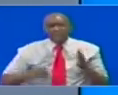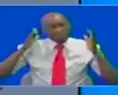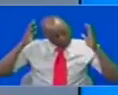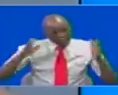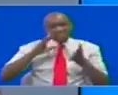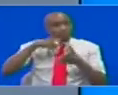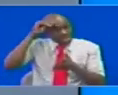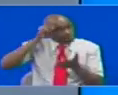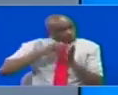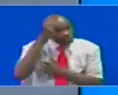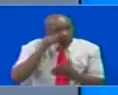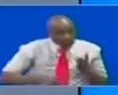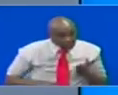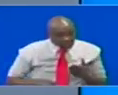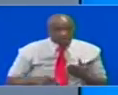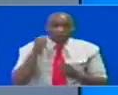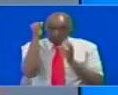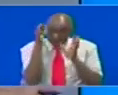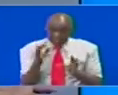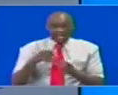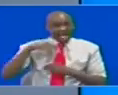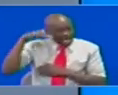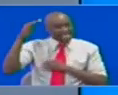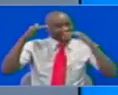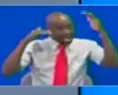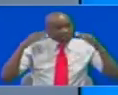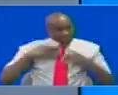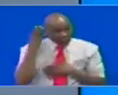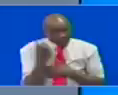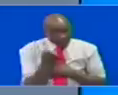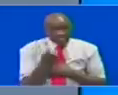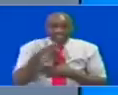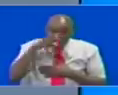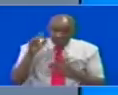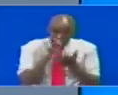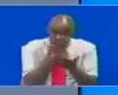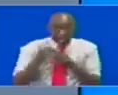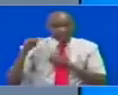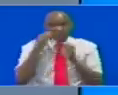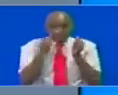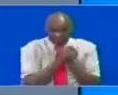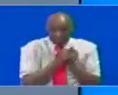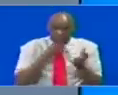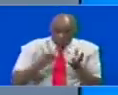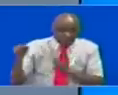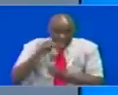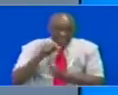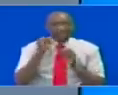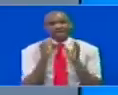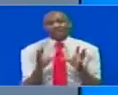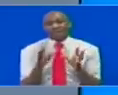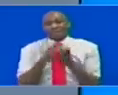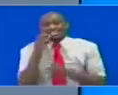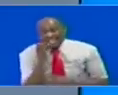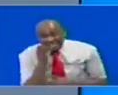lesson out of this incident was that politicians or high-profile individuals should never share a plane or indeed a vehicle. Yet